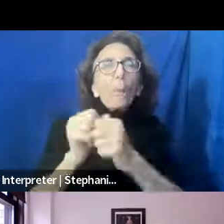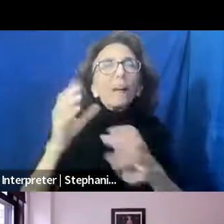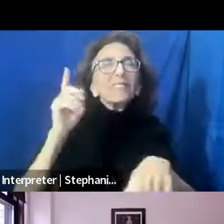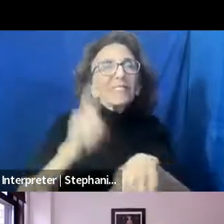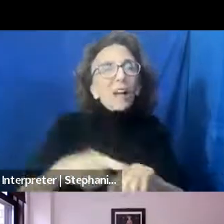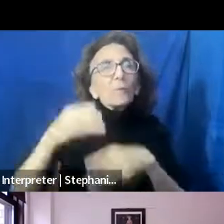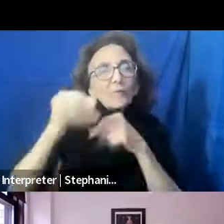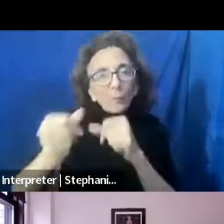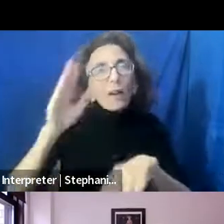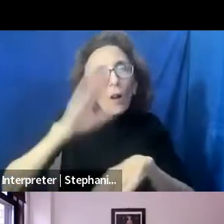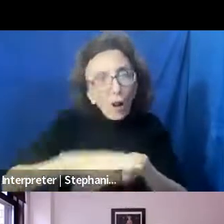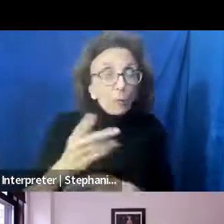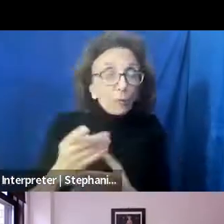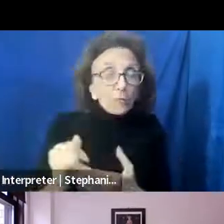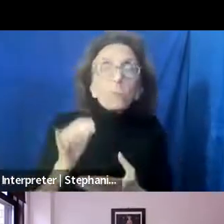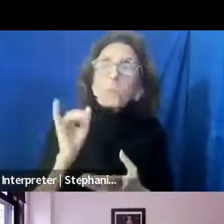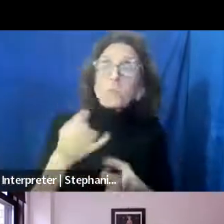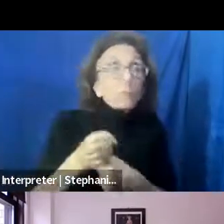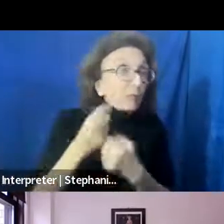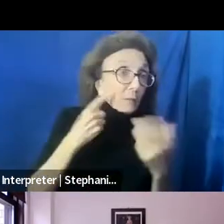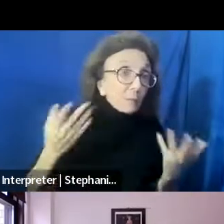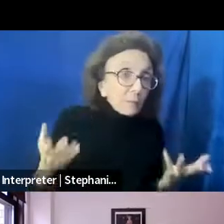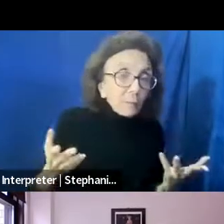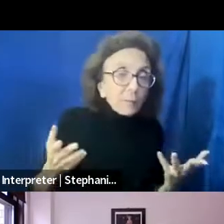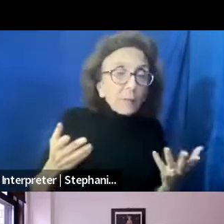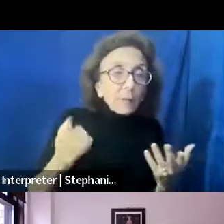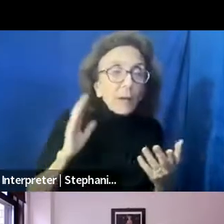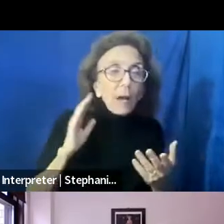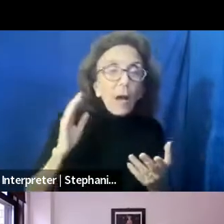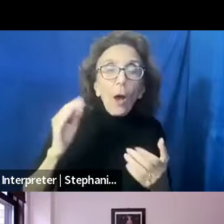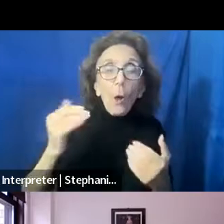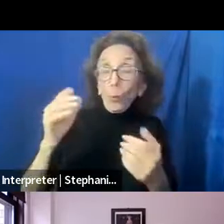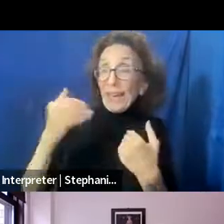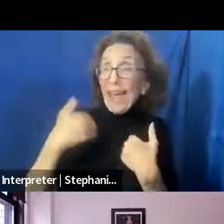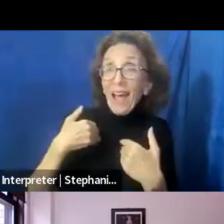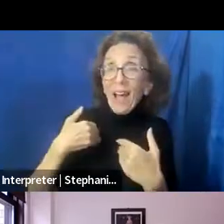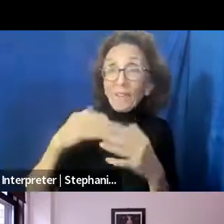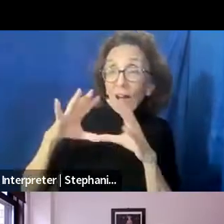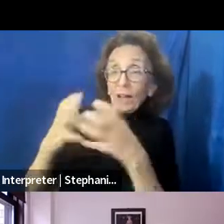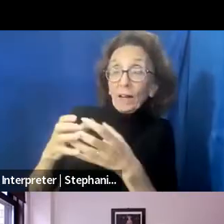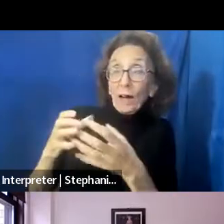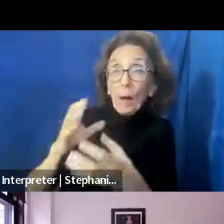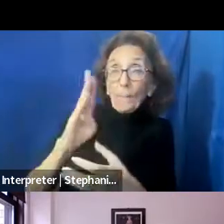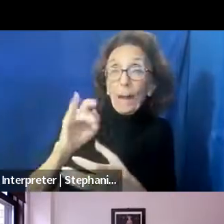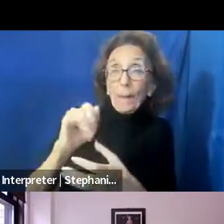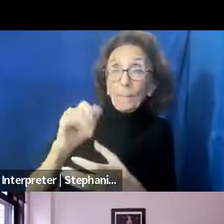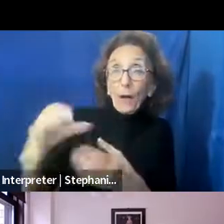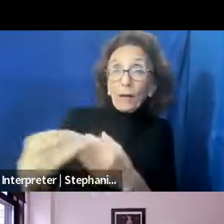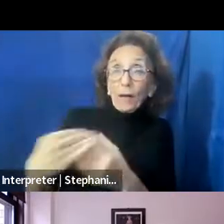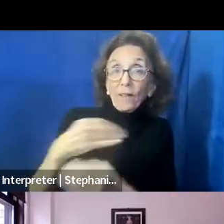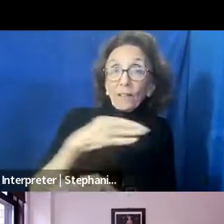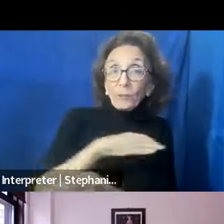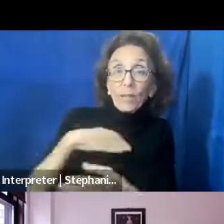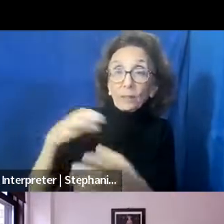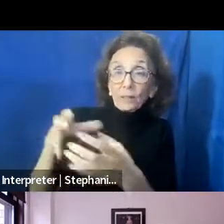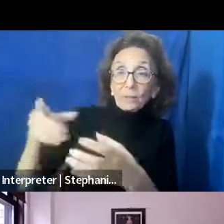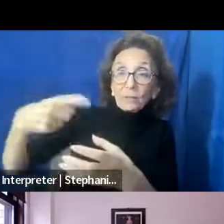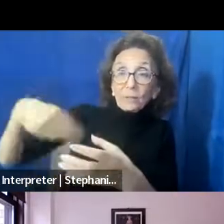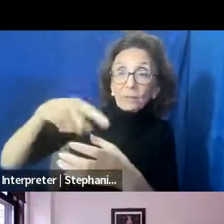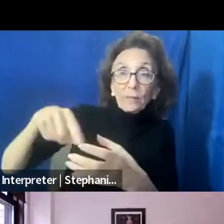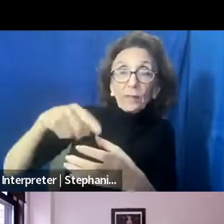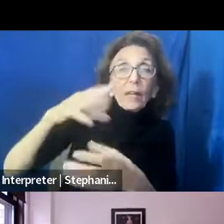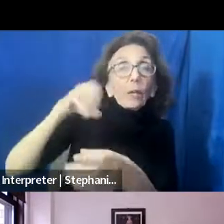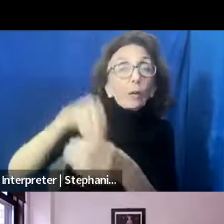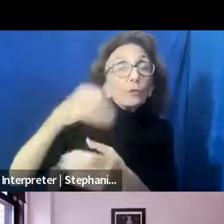we talked to, we have a BIPOC advisory council made up of artists as well as